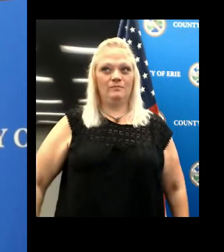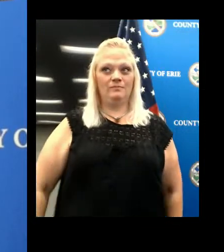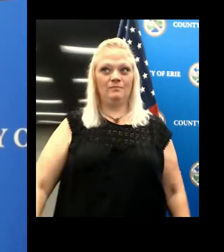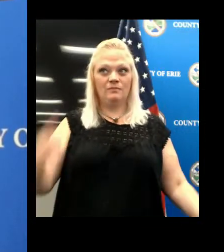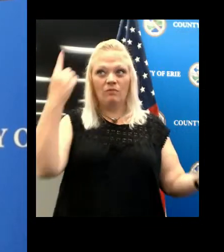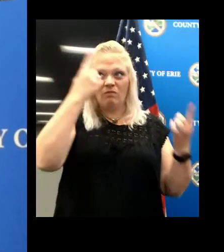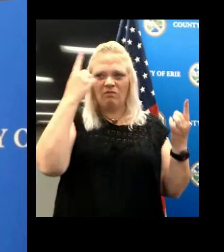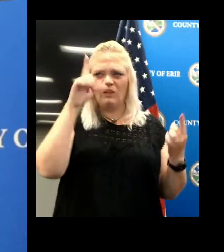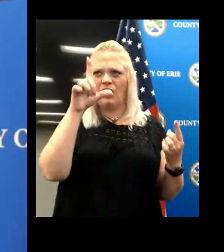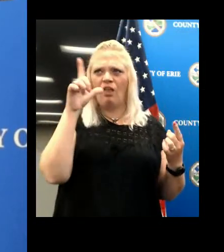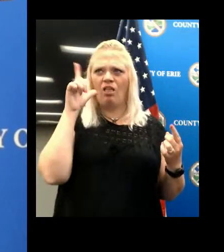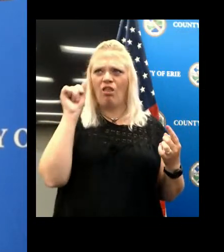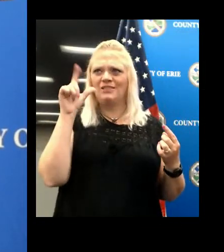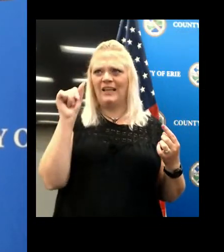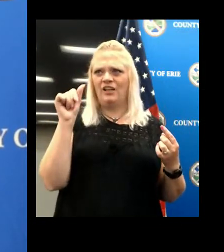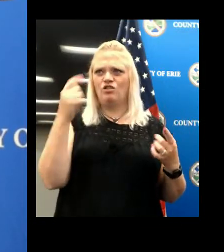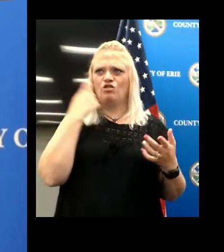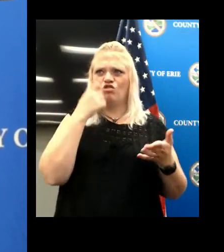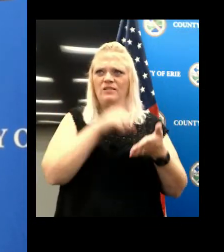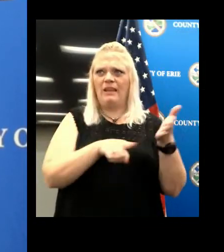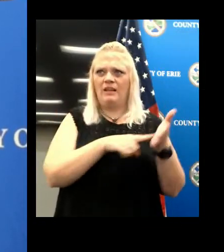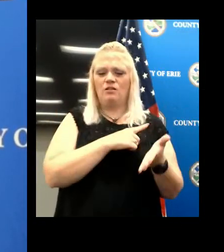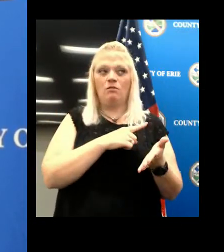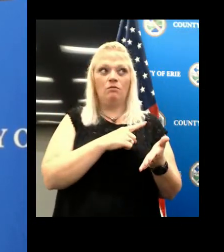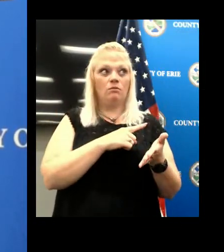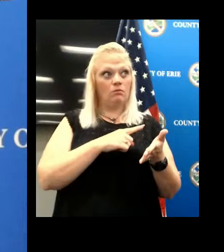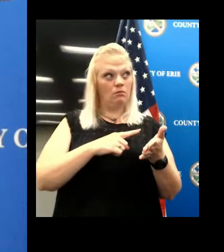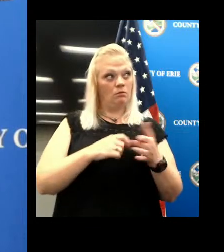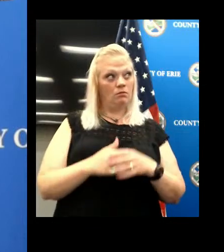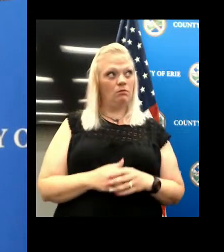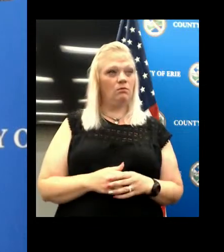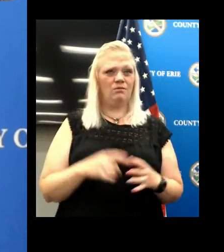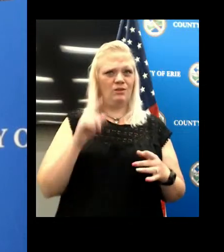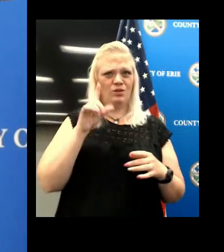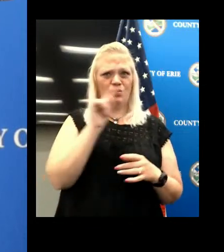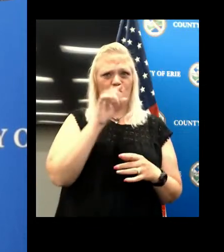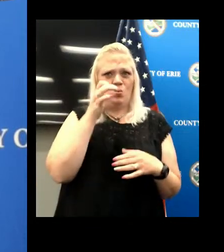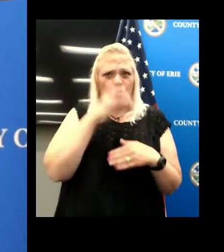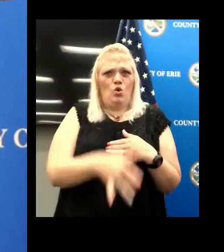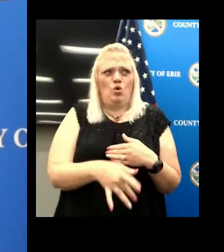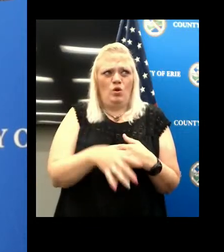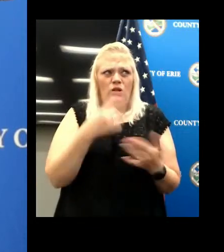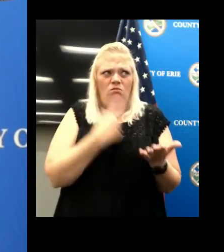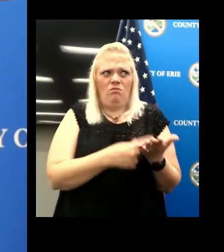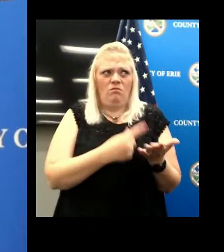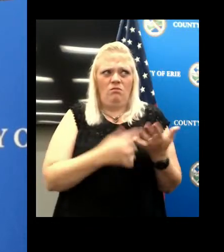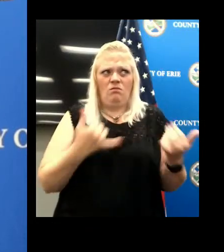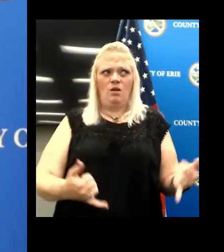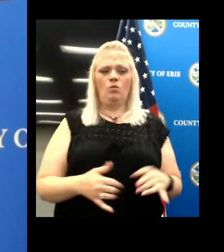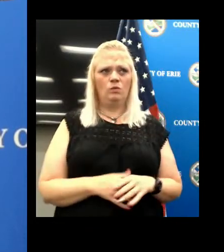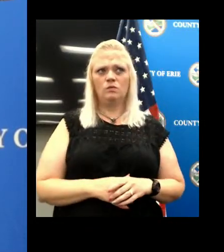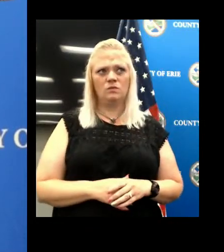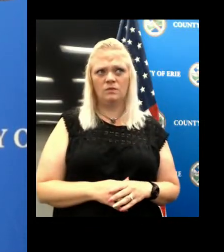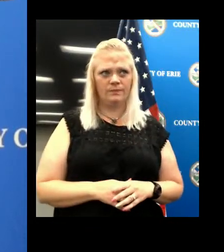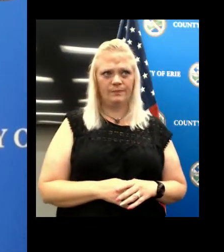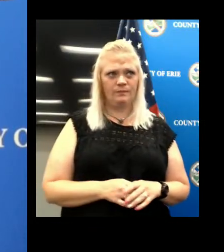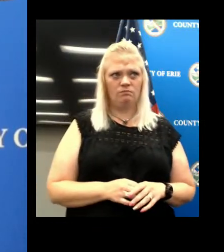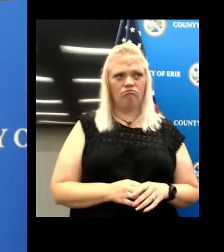Hol- Angeles just canceled this. It's a little too early for us to talk about it now. And